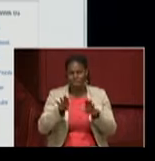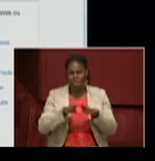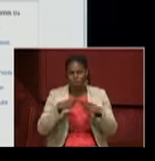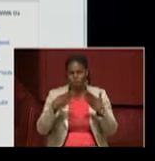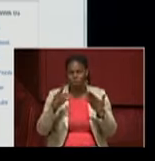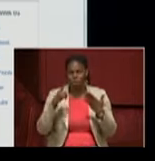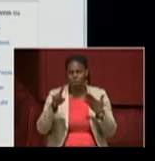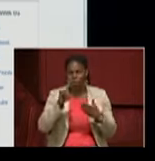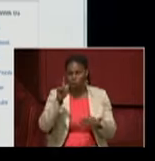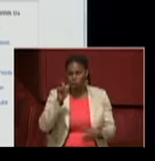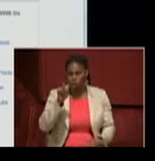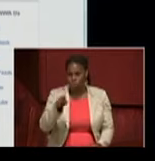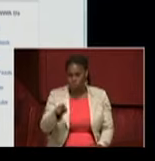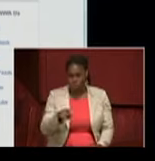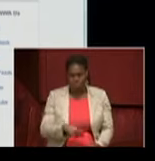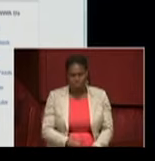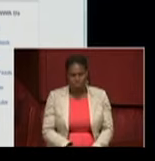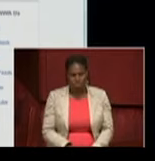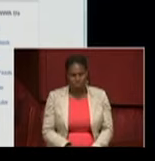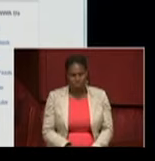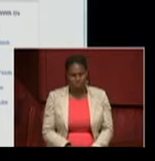questions.